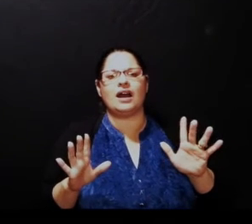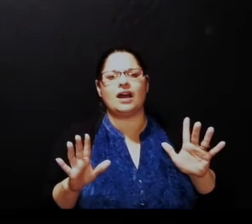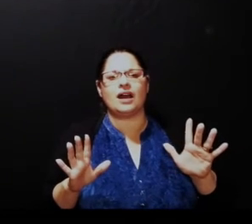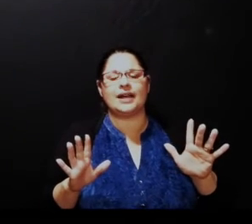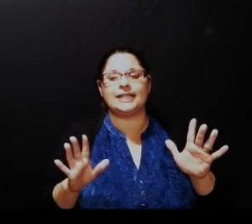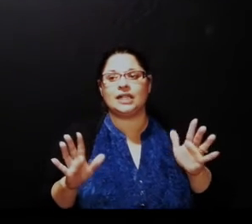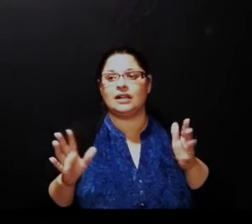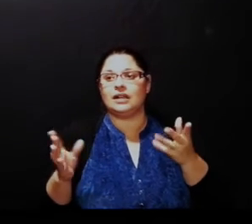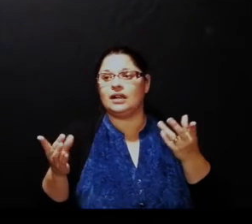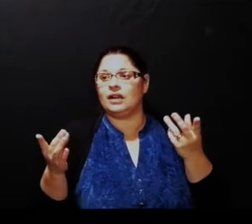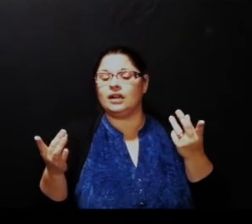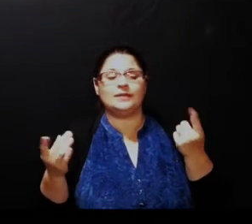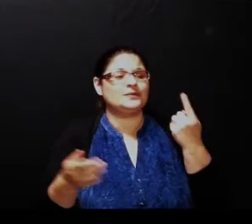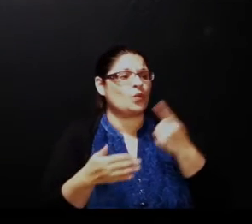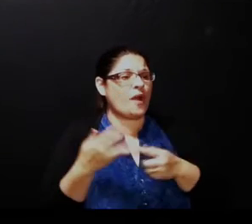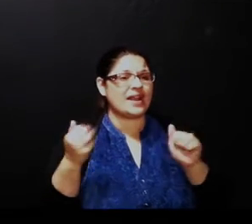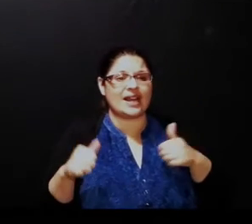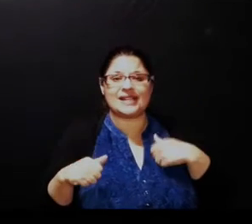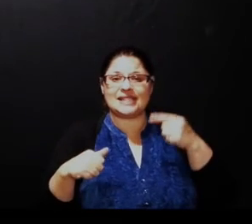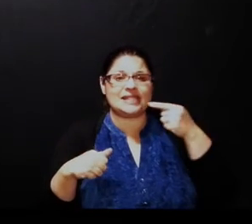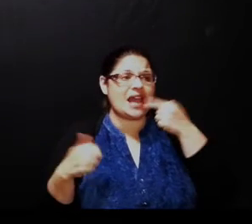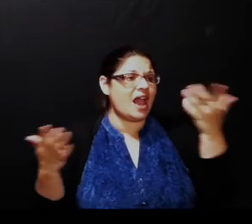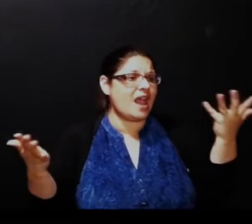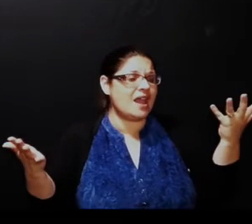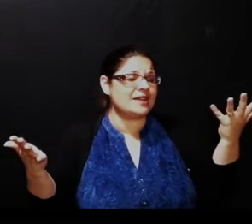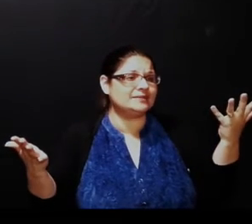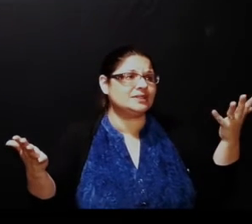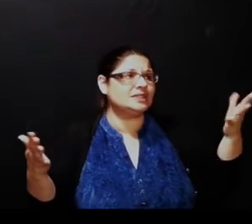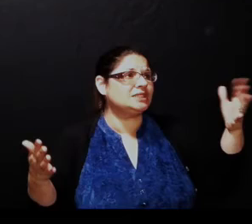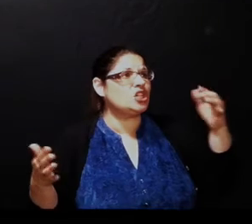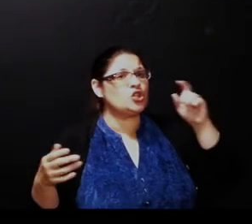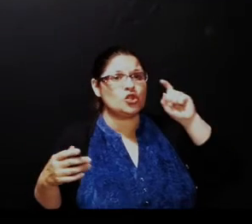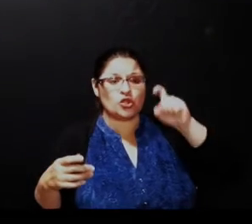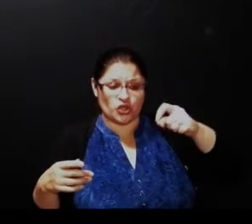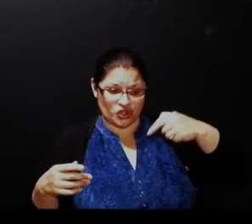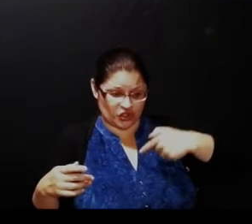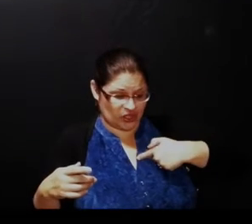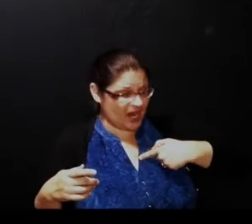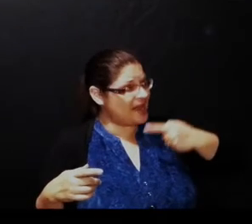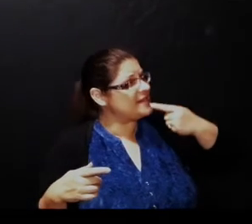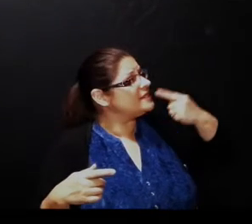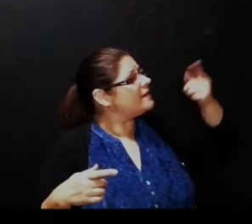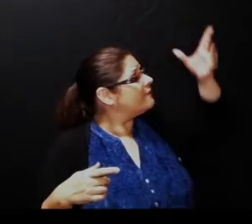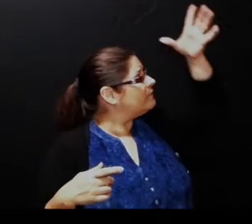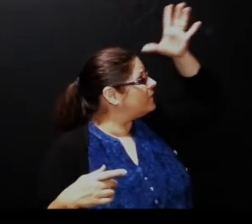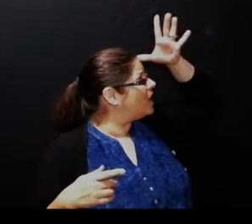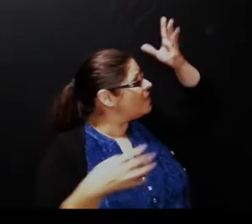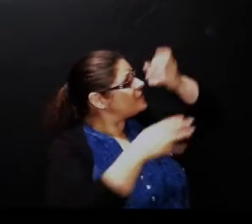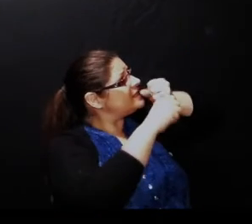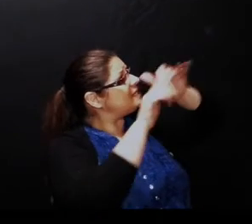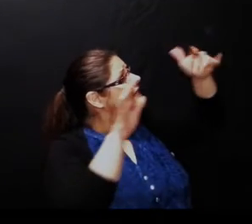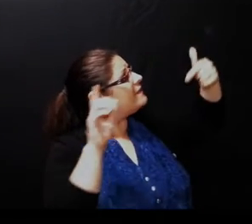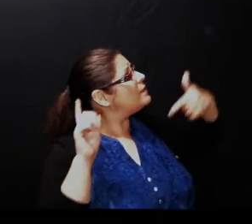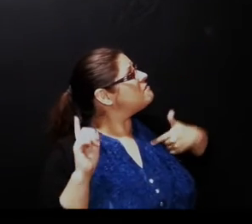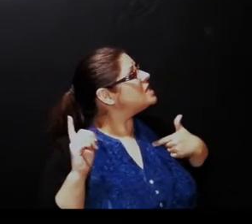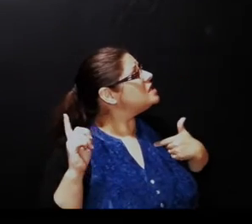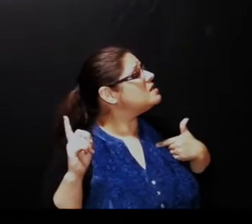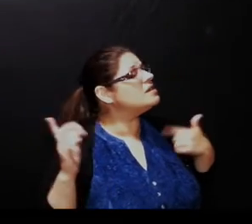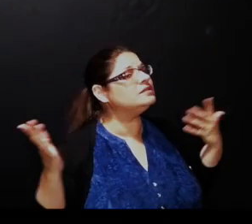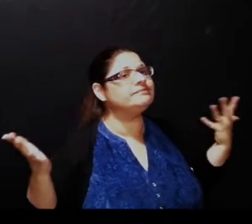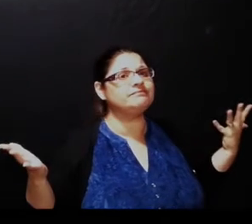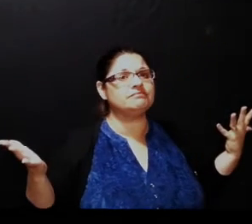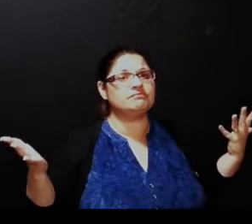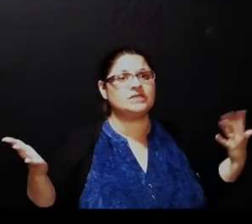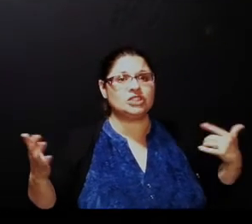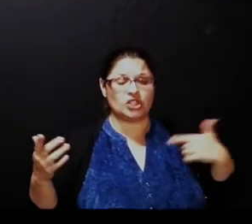And what shall I say? Father, save me from this hour.